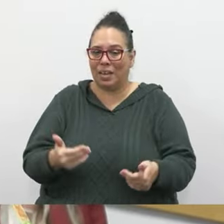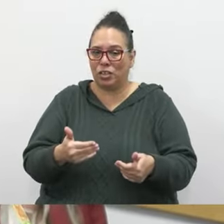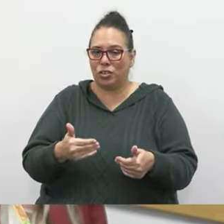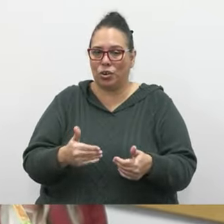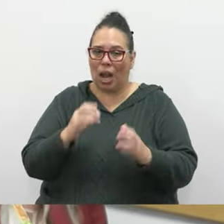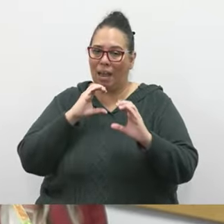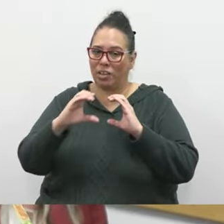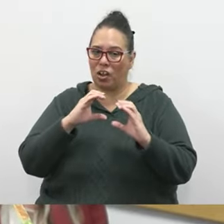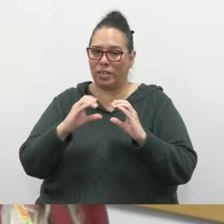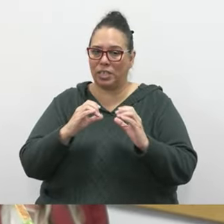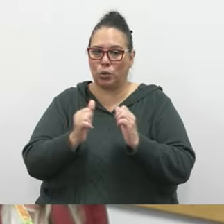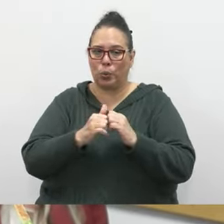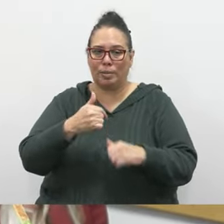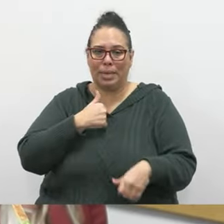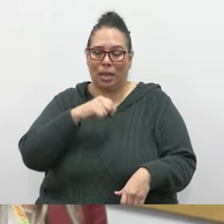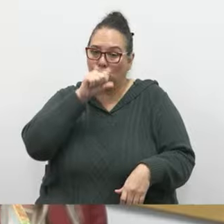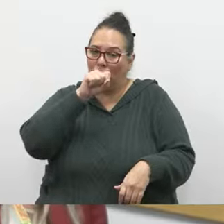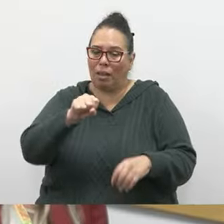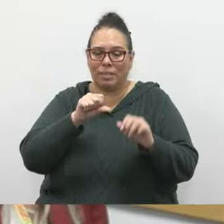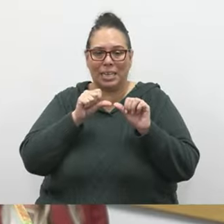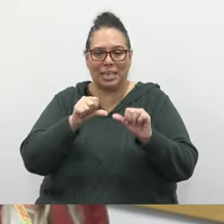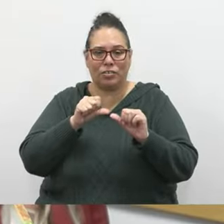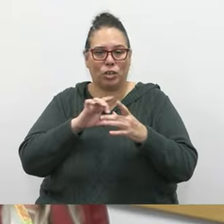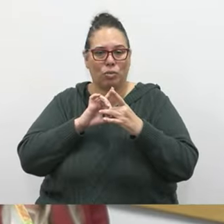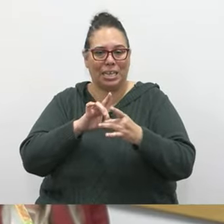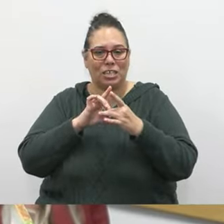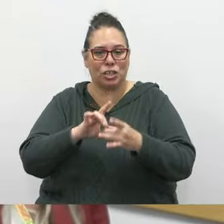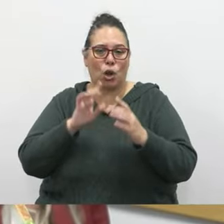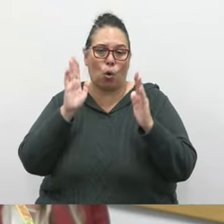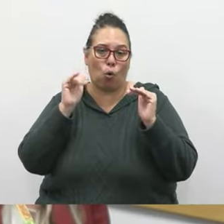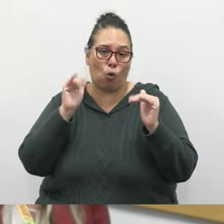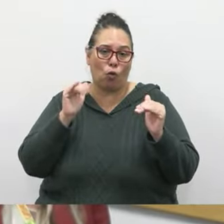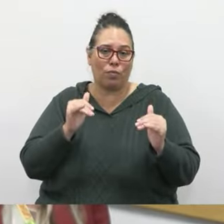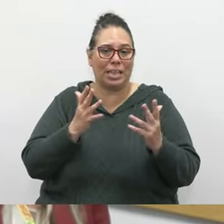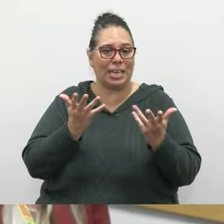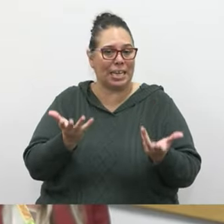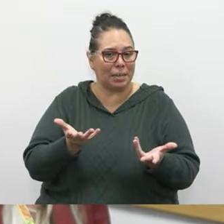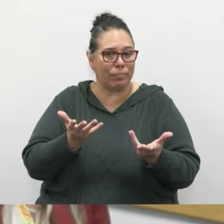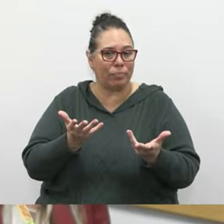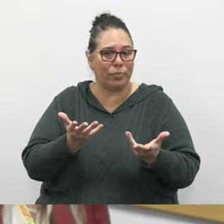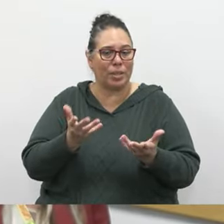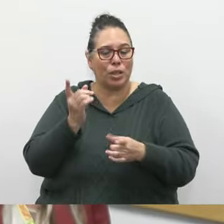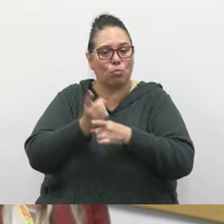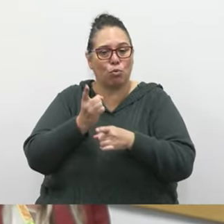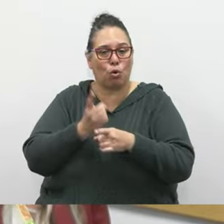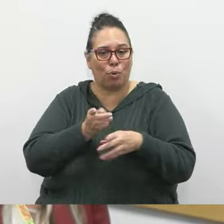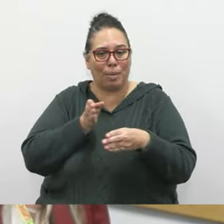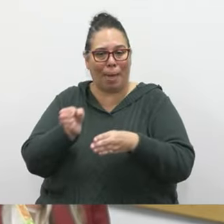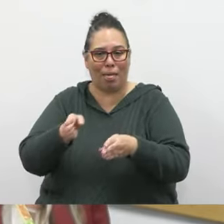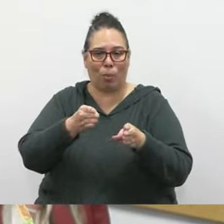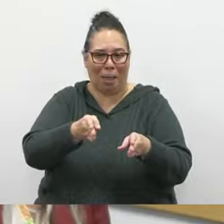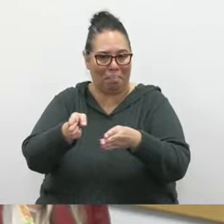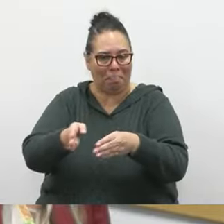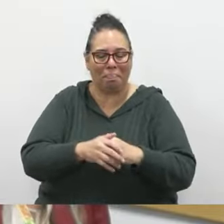a conversation with me. I would love to continue this relationship and hopefully go about the appropriate pathways.